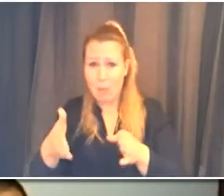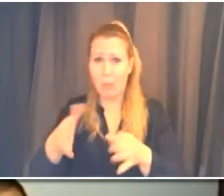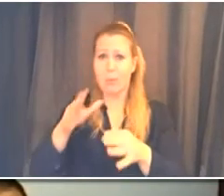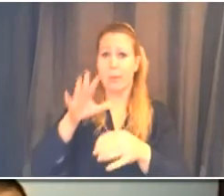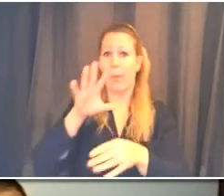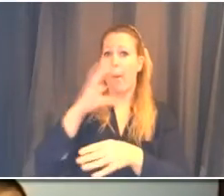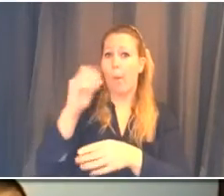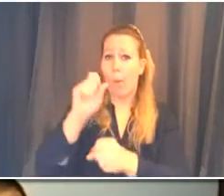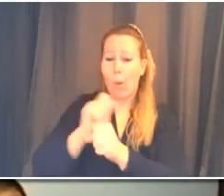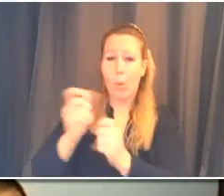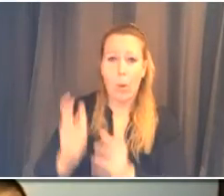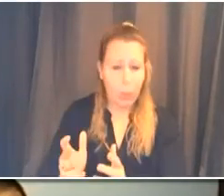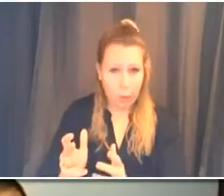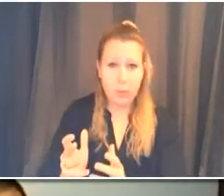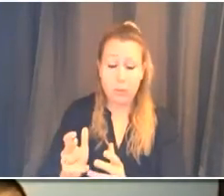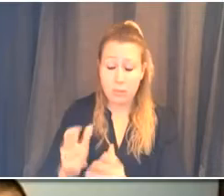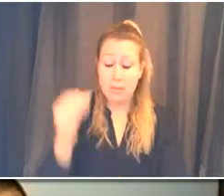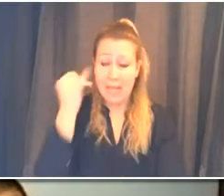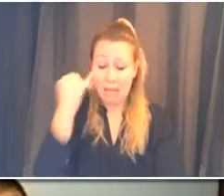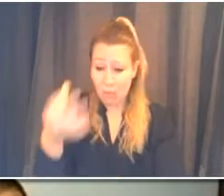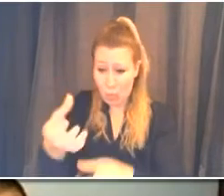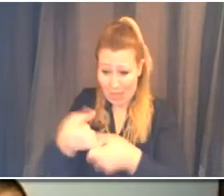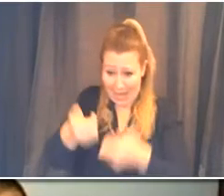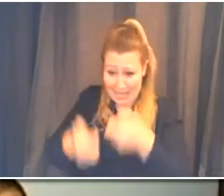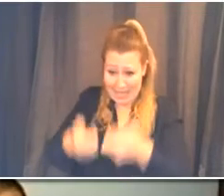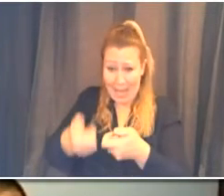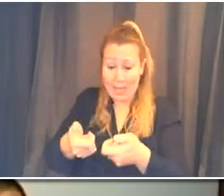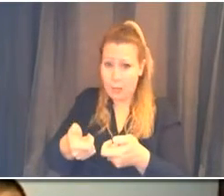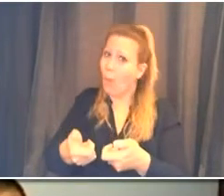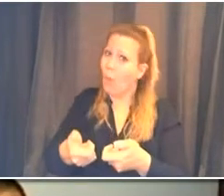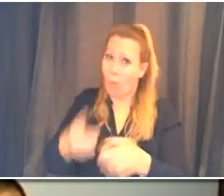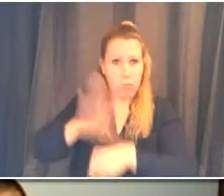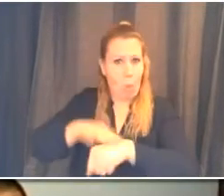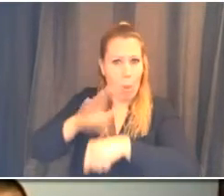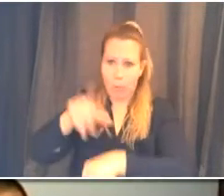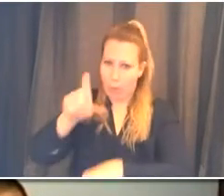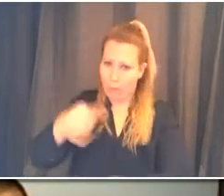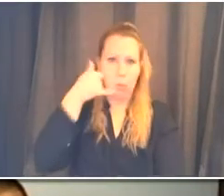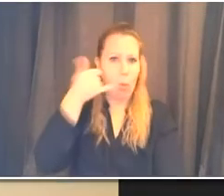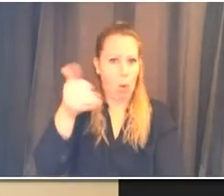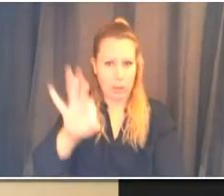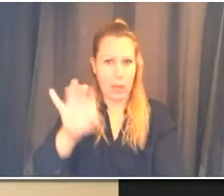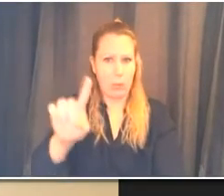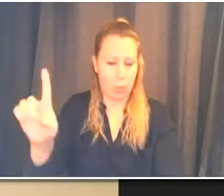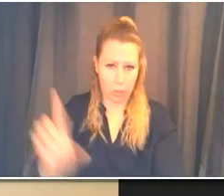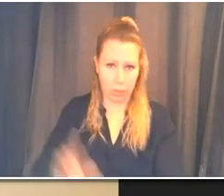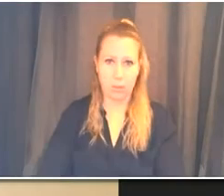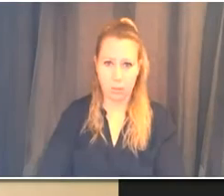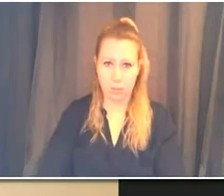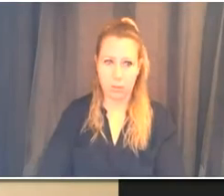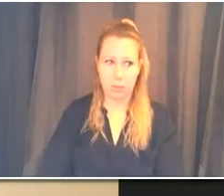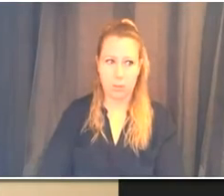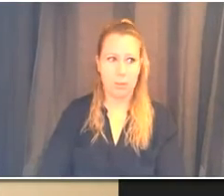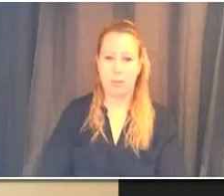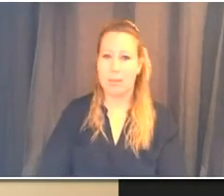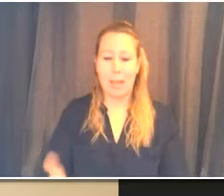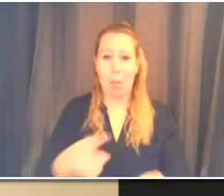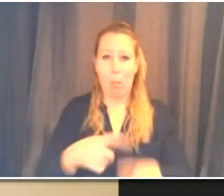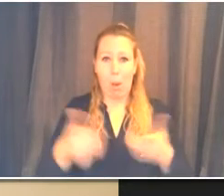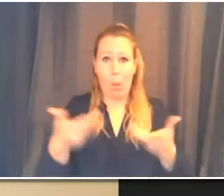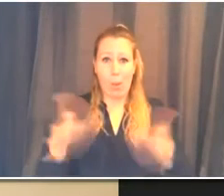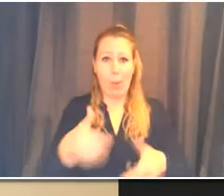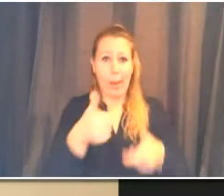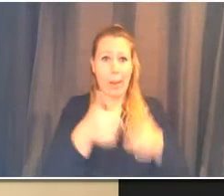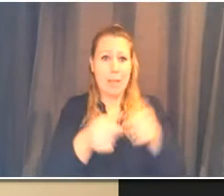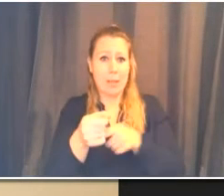text doesn't get read how could we live with ourselves on that that's terrible you know so let me ask you this so we have uh uh